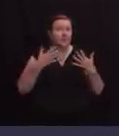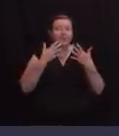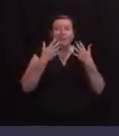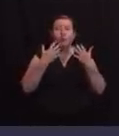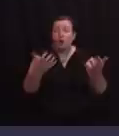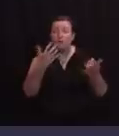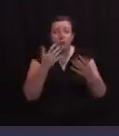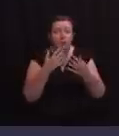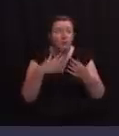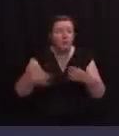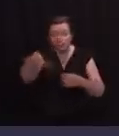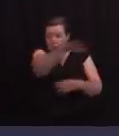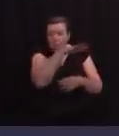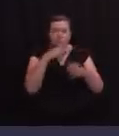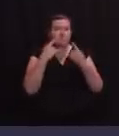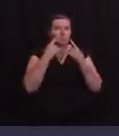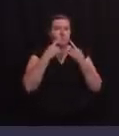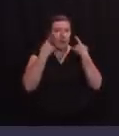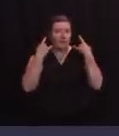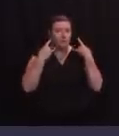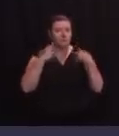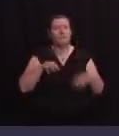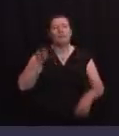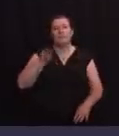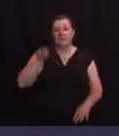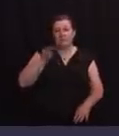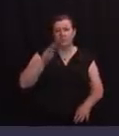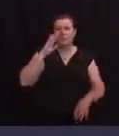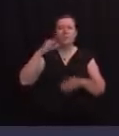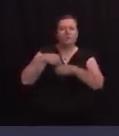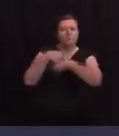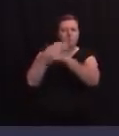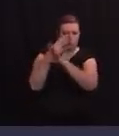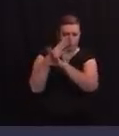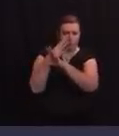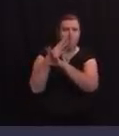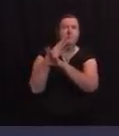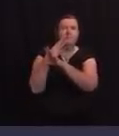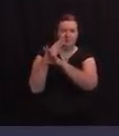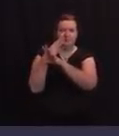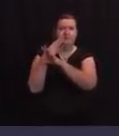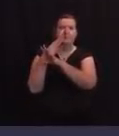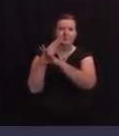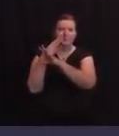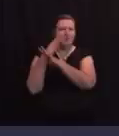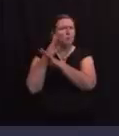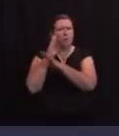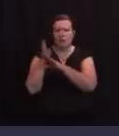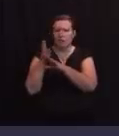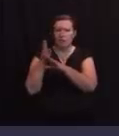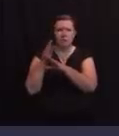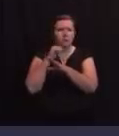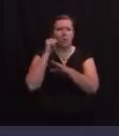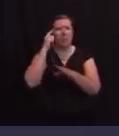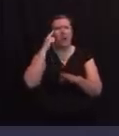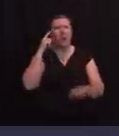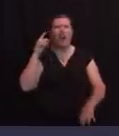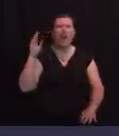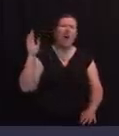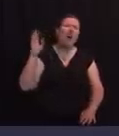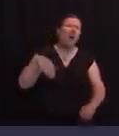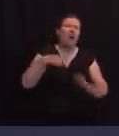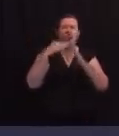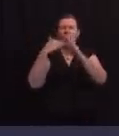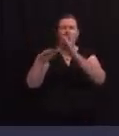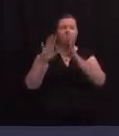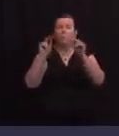be virtual for the next few days. We will have a virtual event, though, on Monday. I don't want you to think that we're just going to be emailing